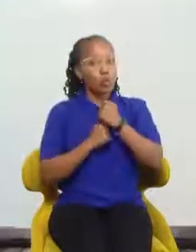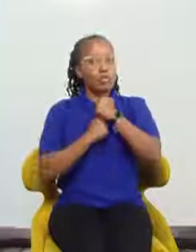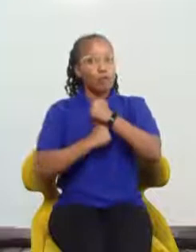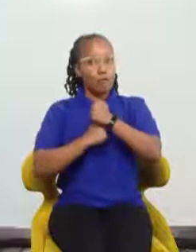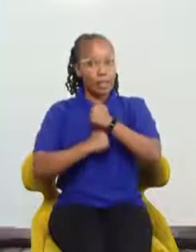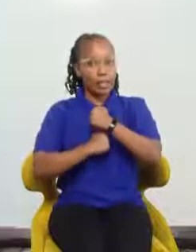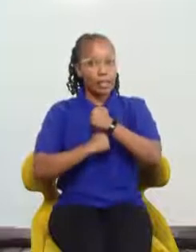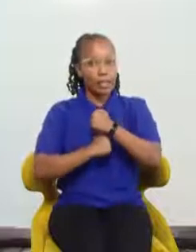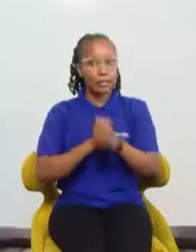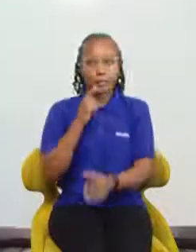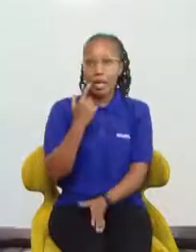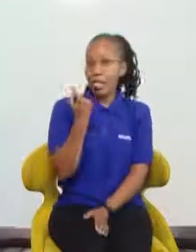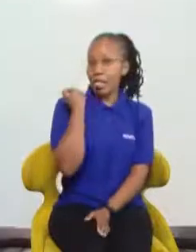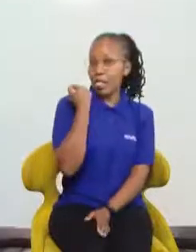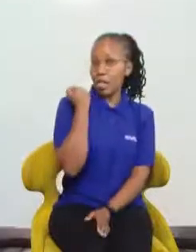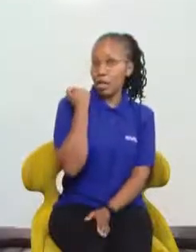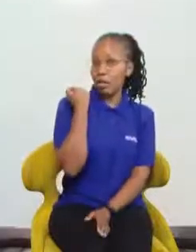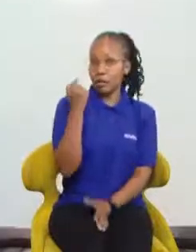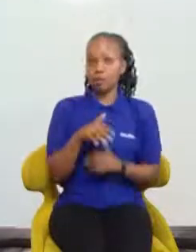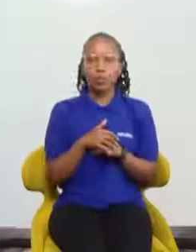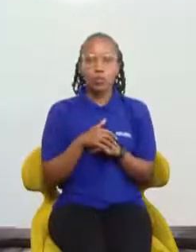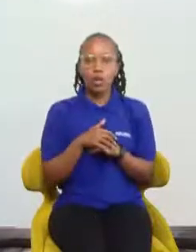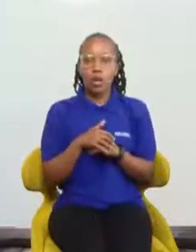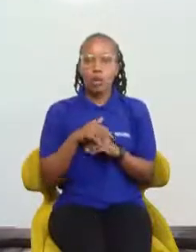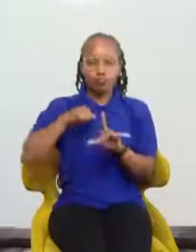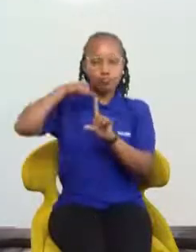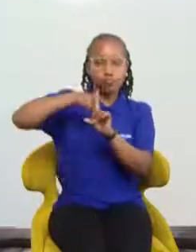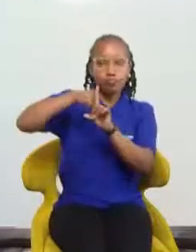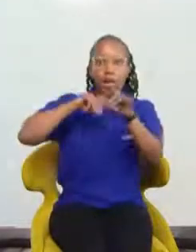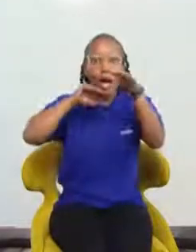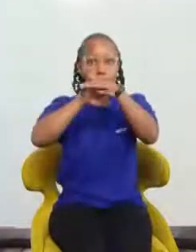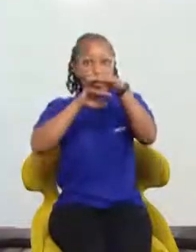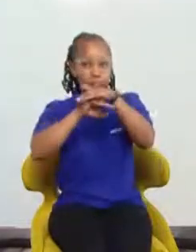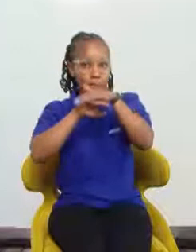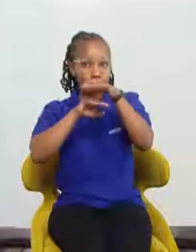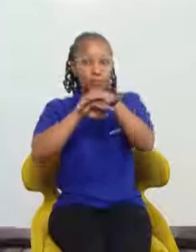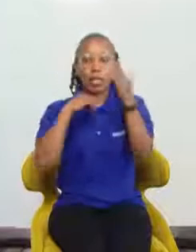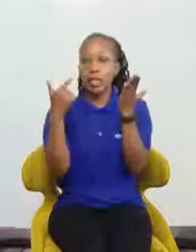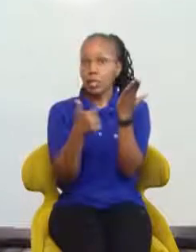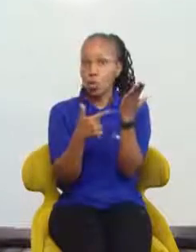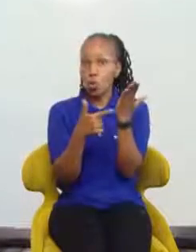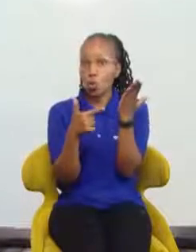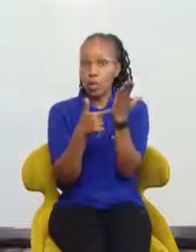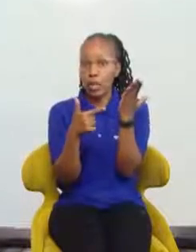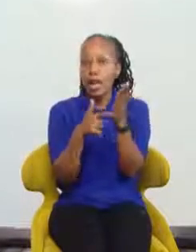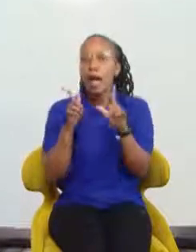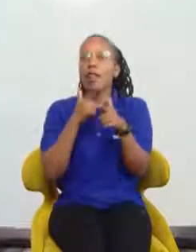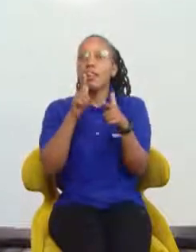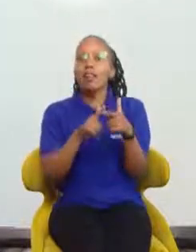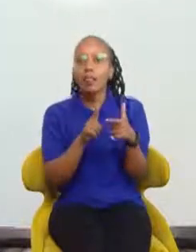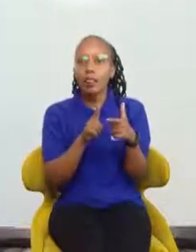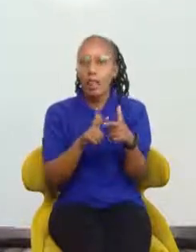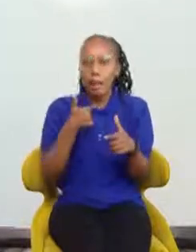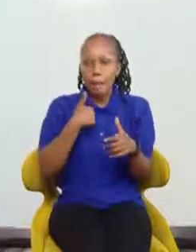bold yesterday, claiming for accessibility in technology, then I'll be